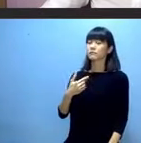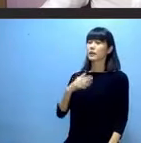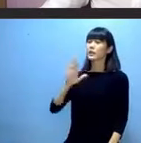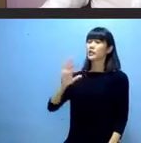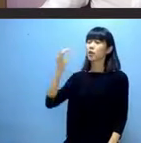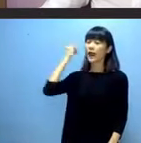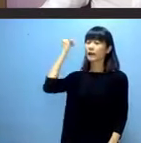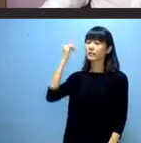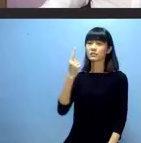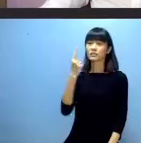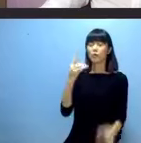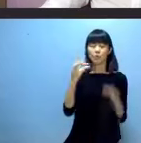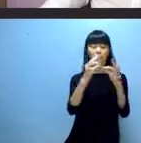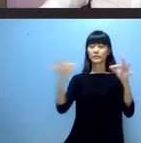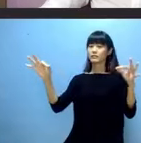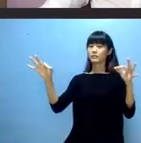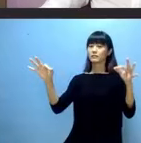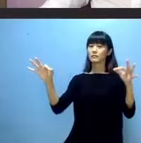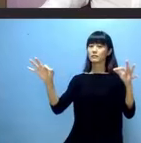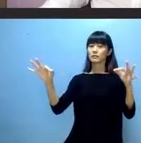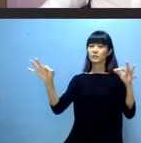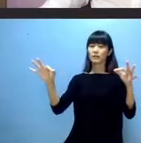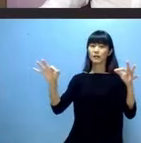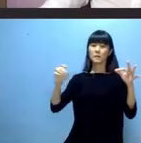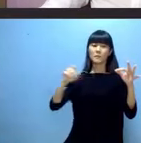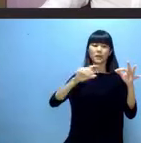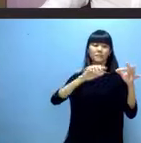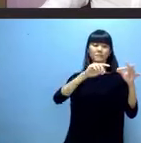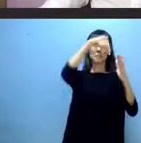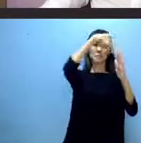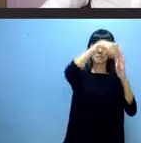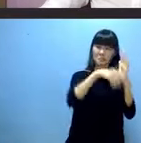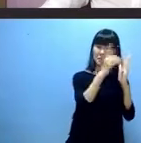and like there are so many areas that you have not even thought about.